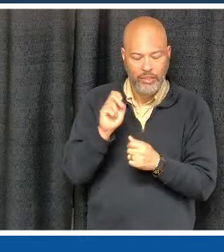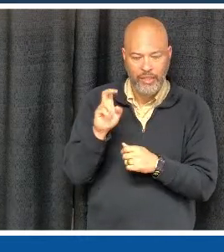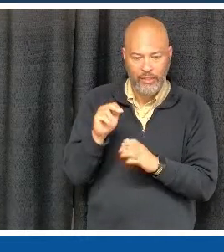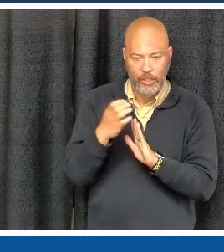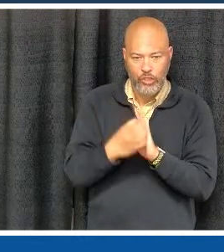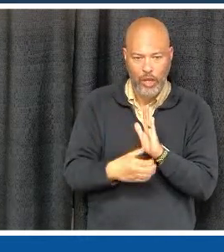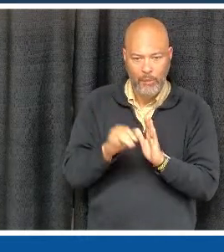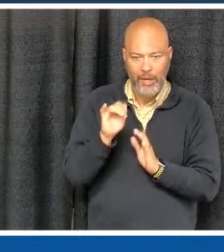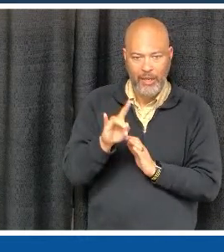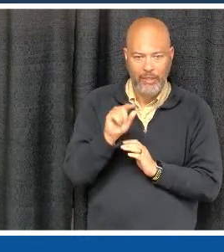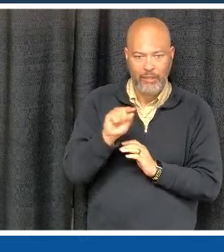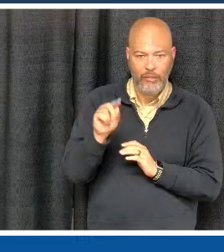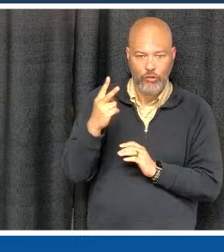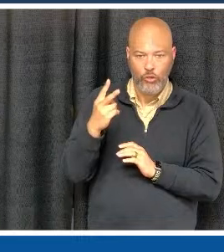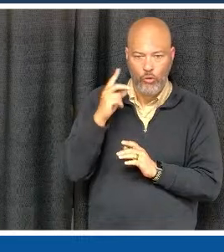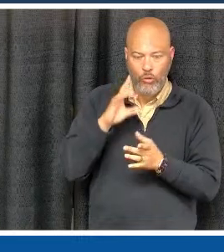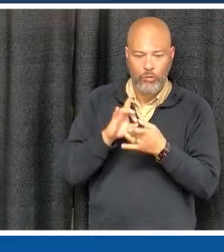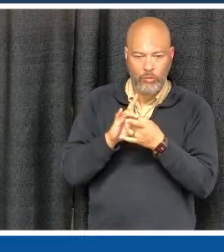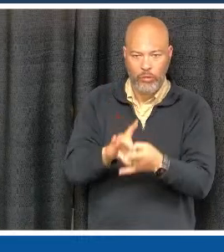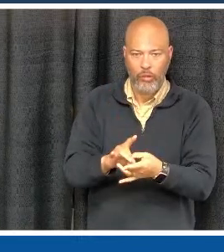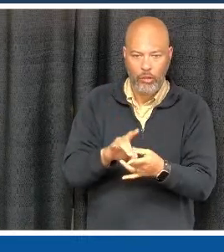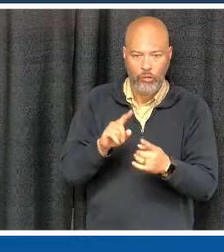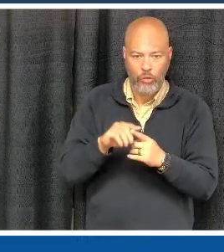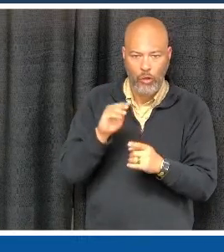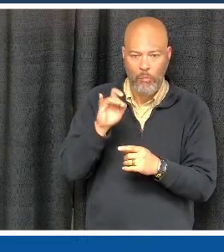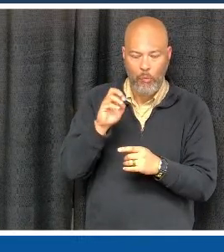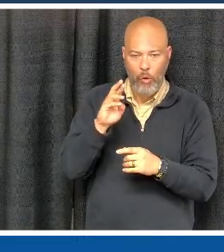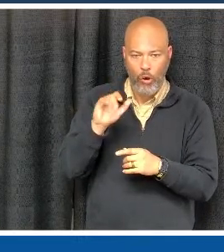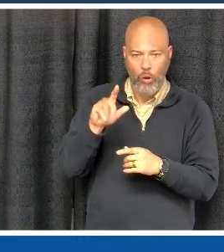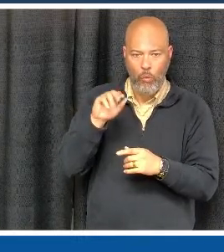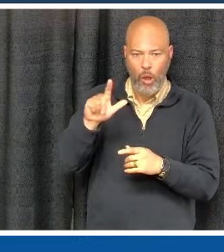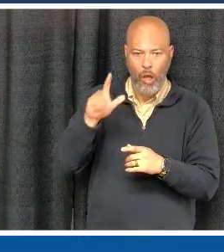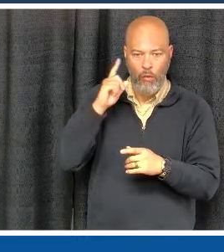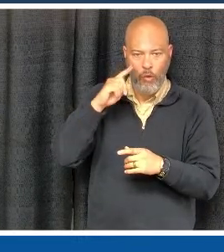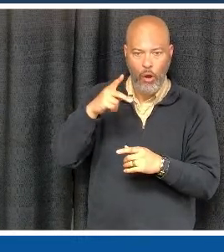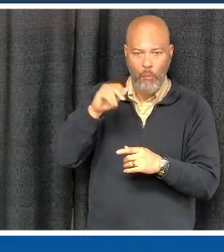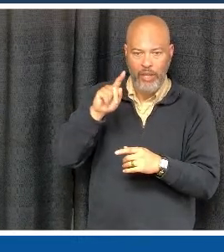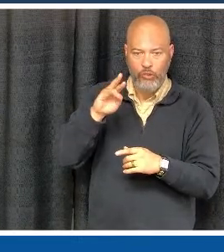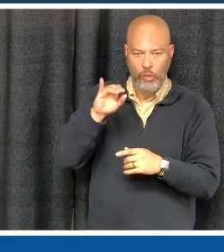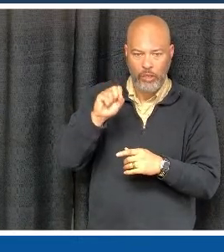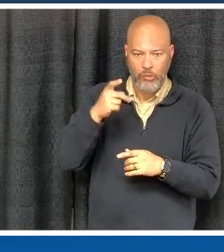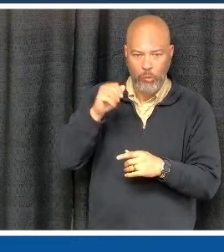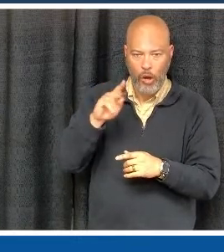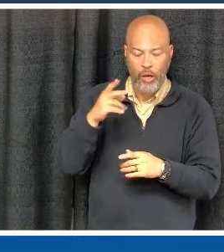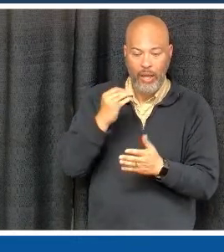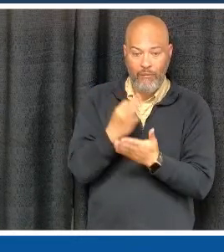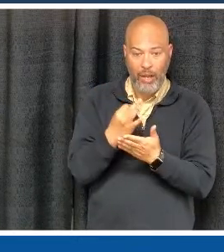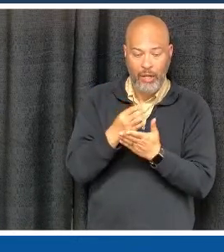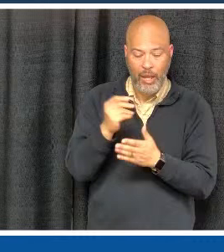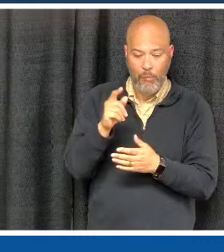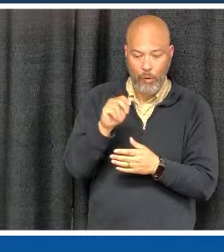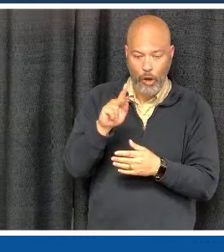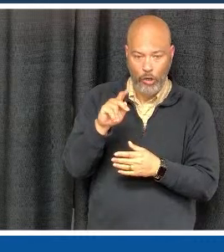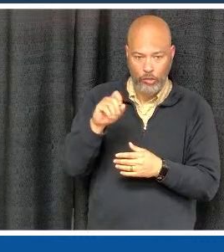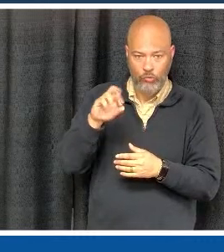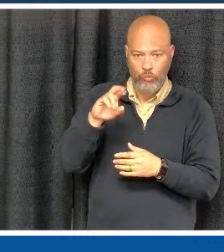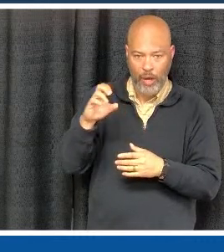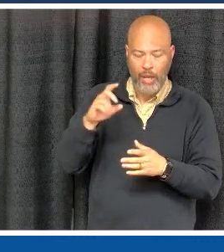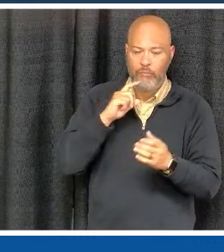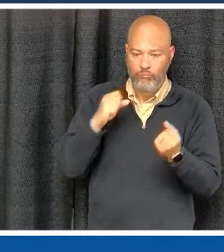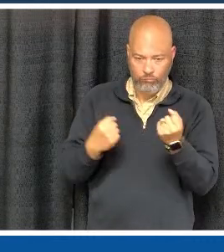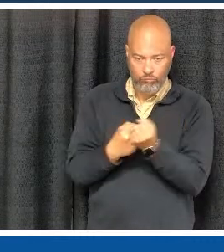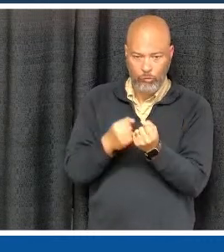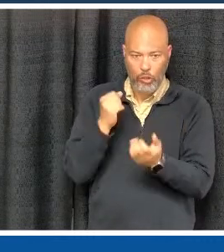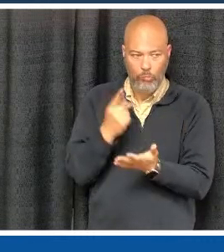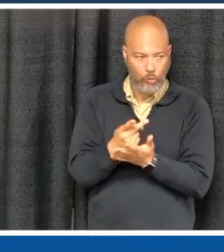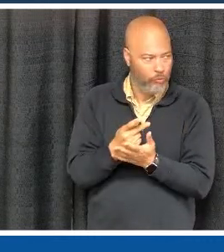Chapter 18-2, pertaining to a memorial wall at Patriots Park. Both the Finance and the Parks and Recreation Committees voted in favor of